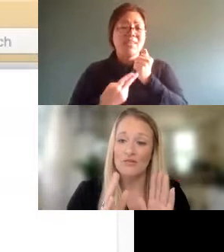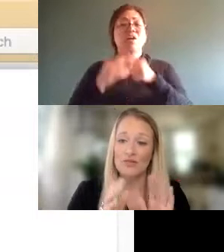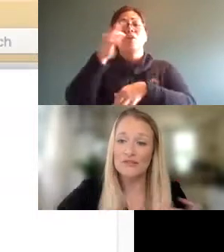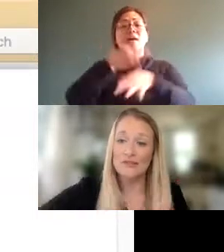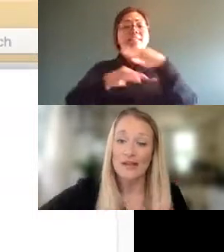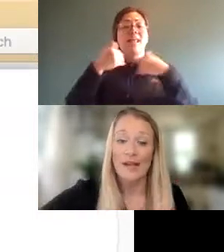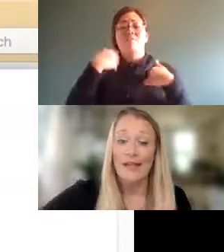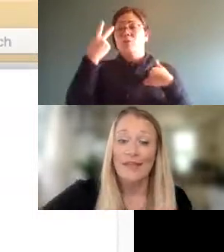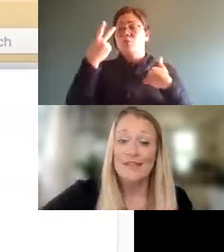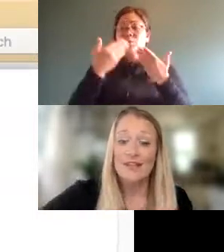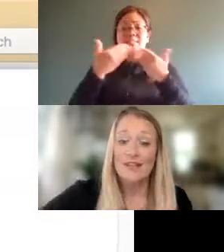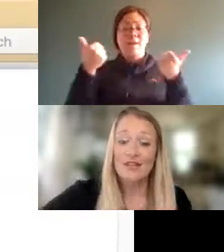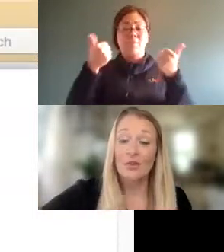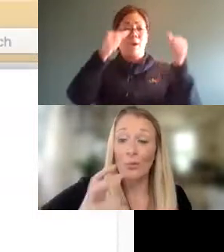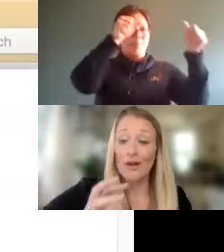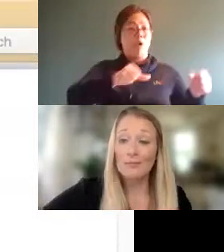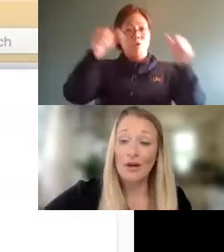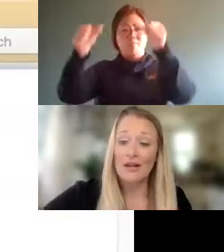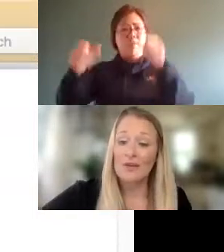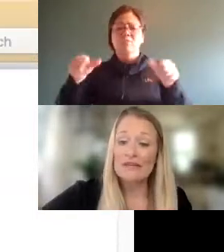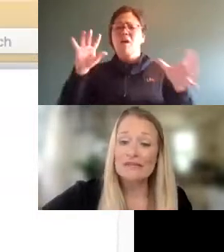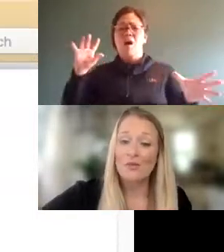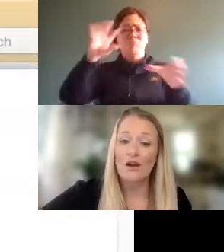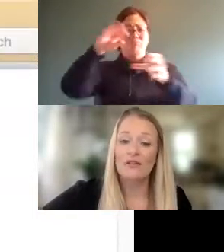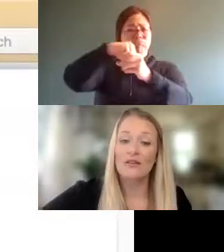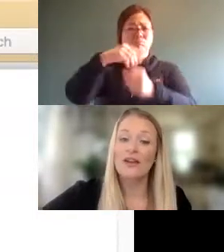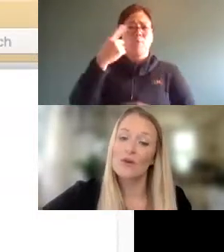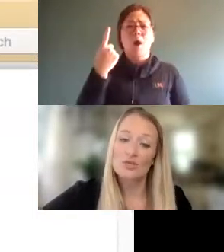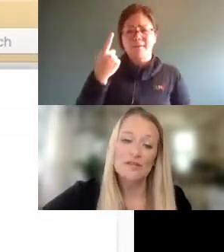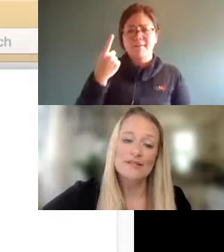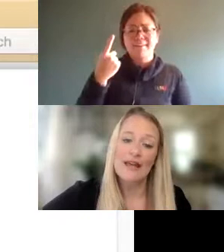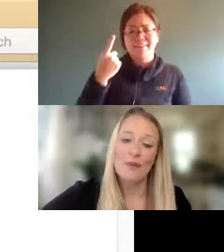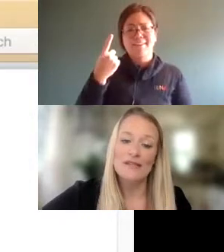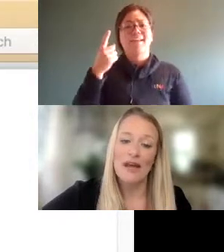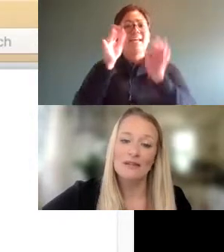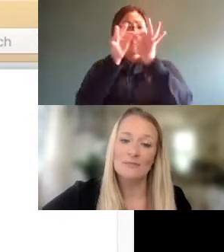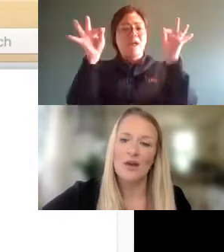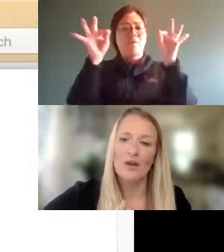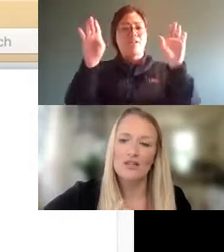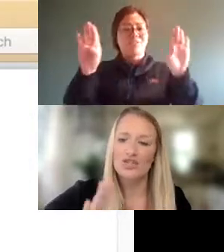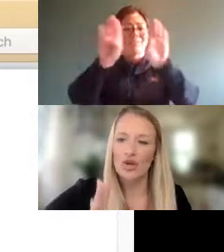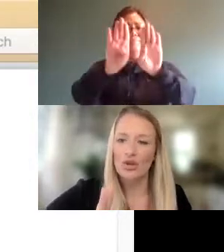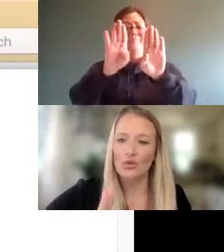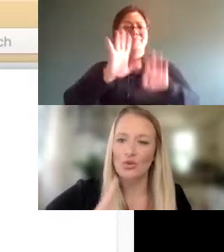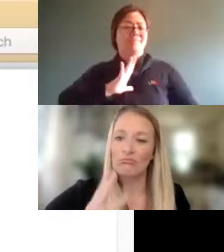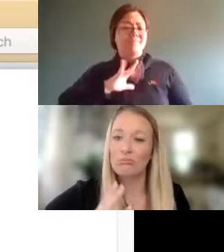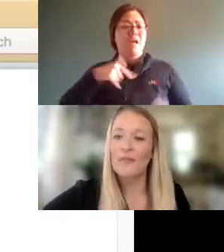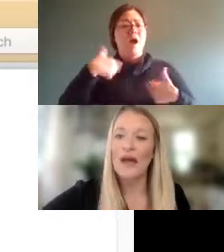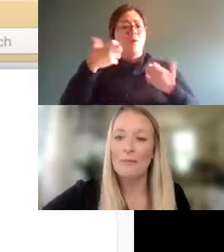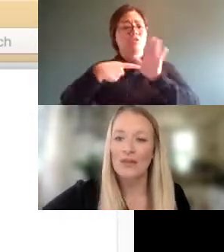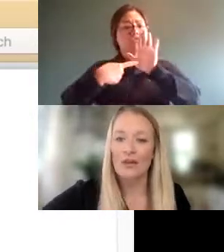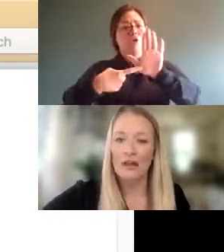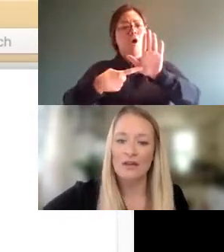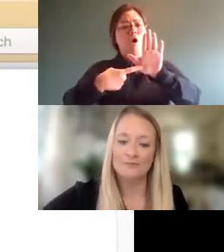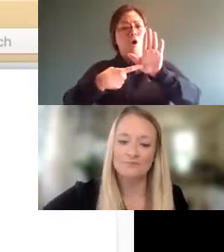separate posters, they did one marketing piece where the language was side by side, but I wanted to show you what